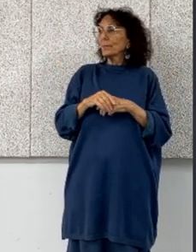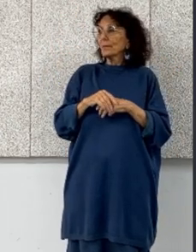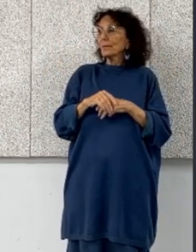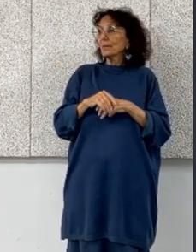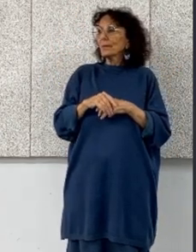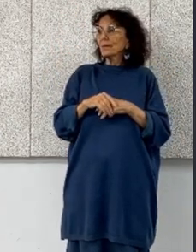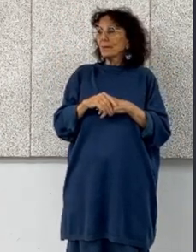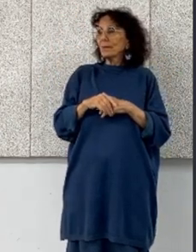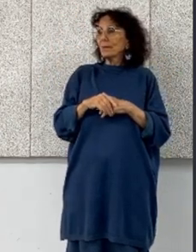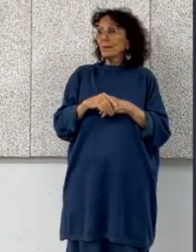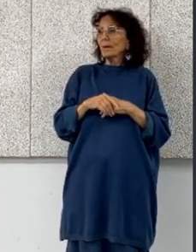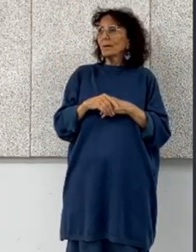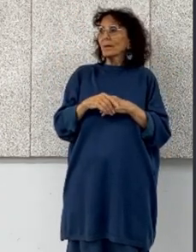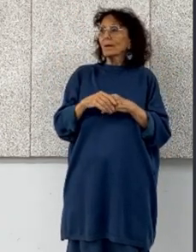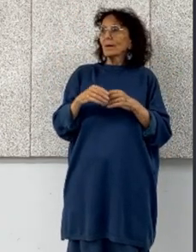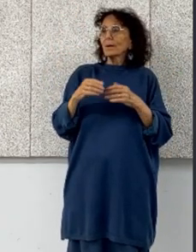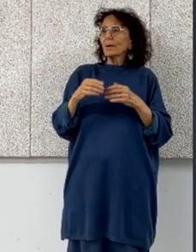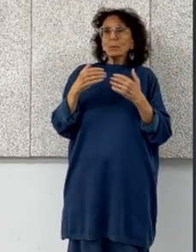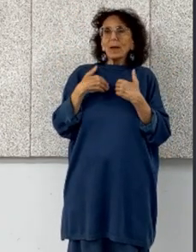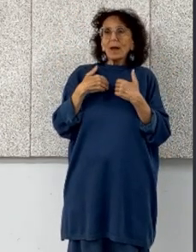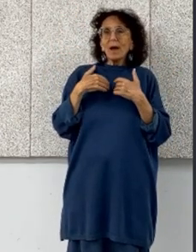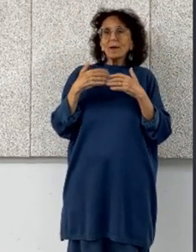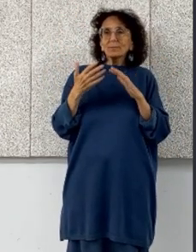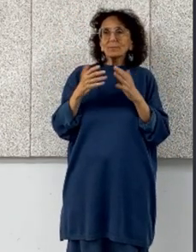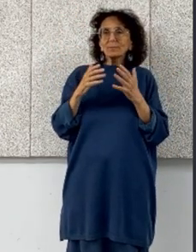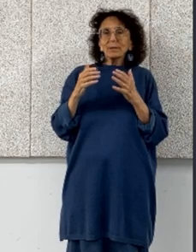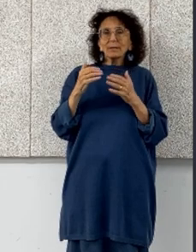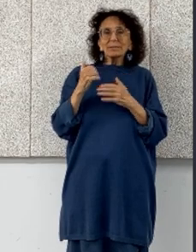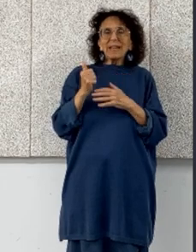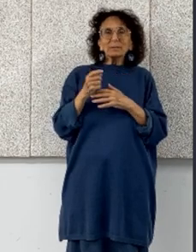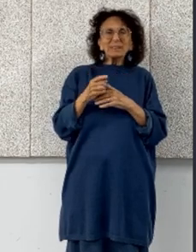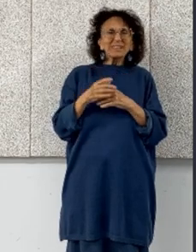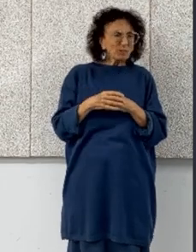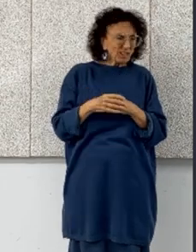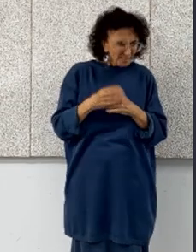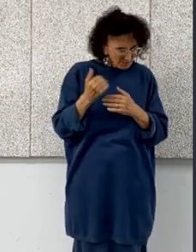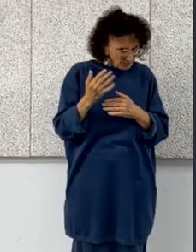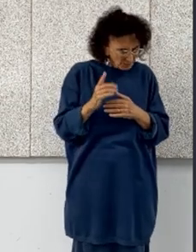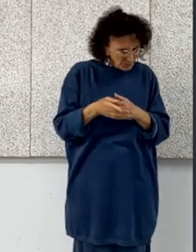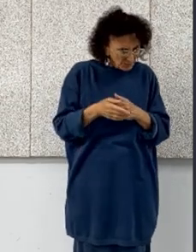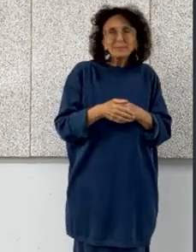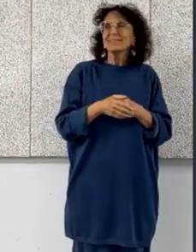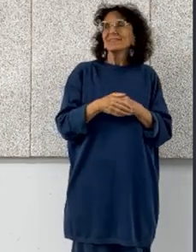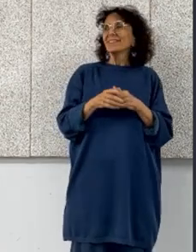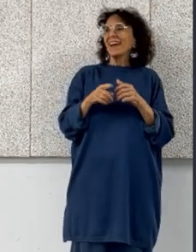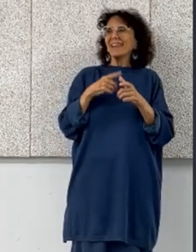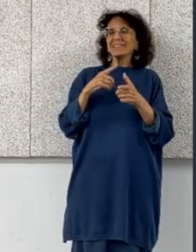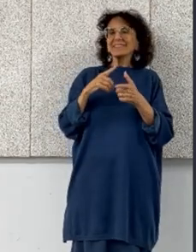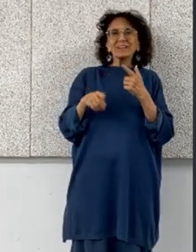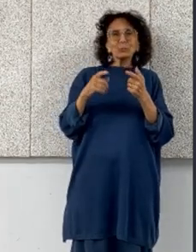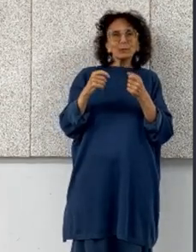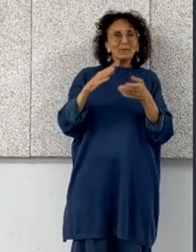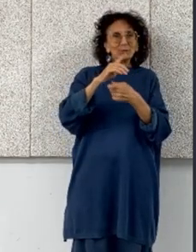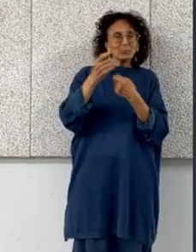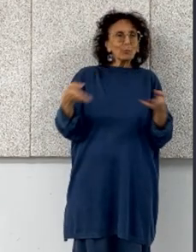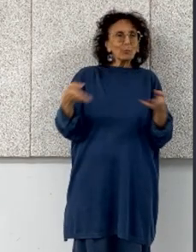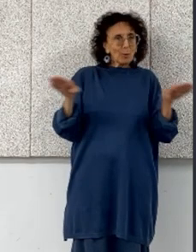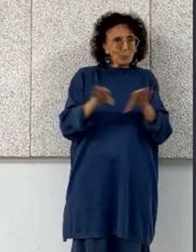We have 10, which is really 15 minutes, right? Before we'll have to conclude